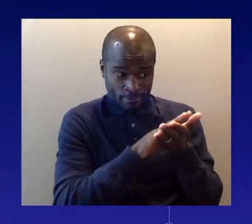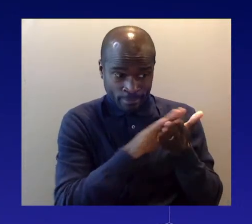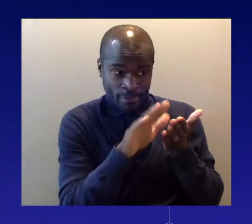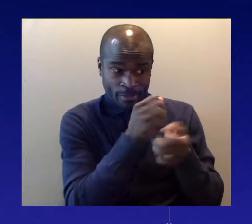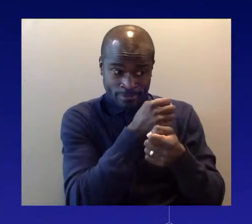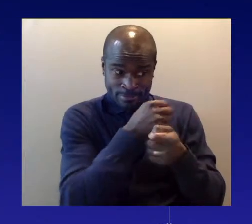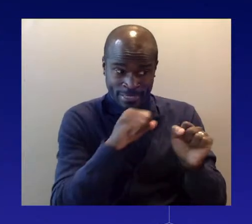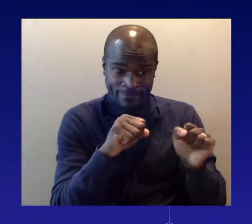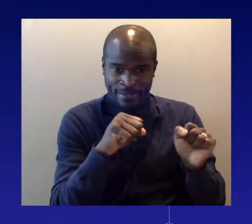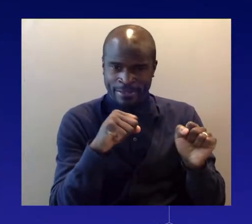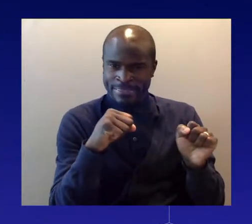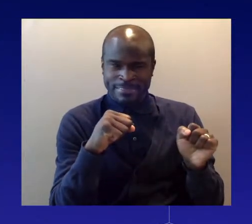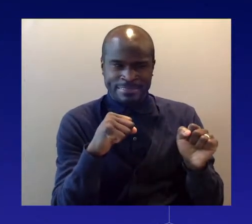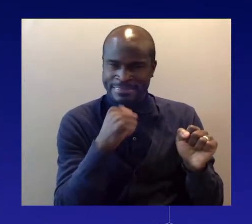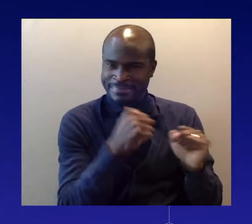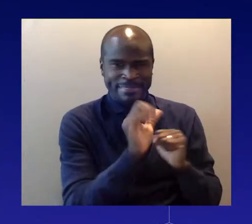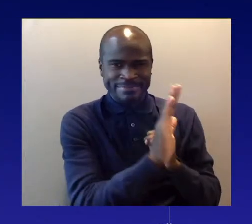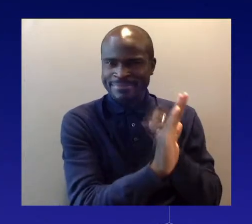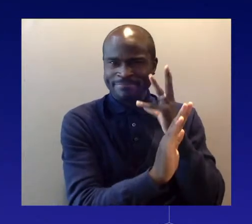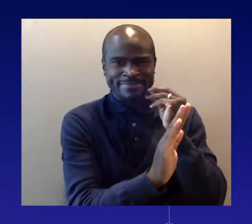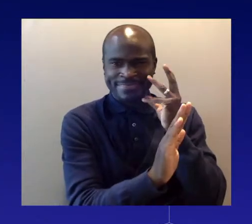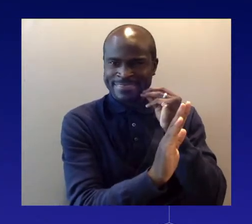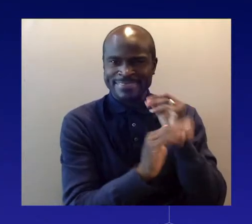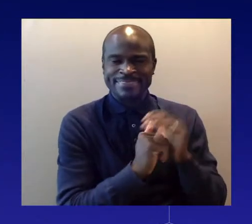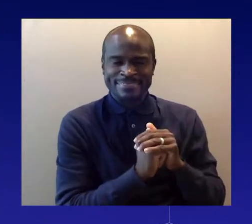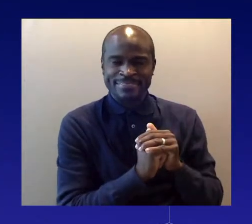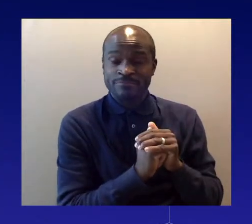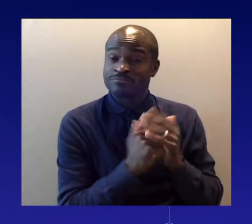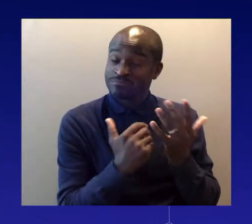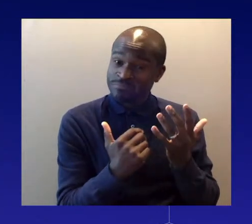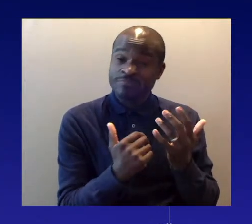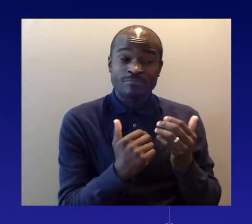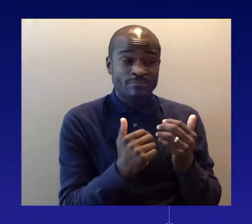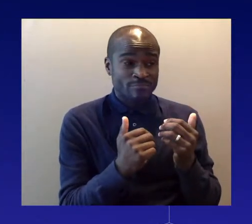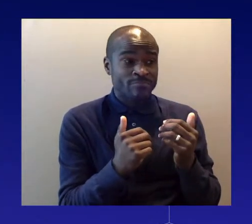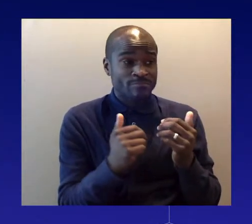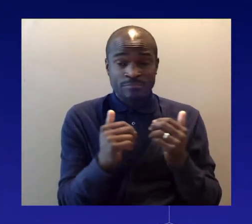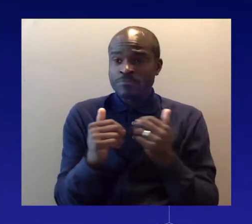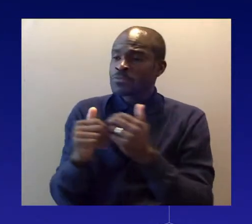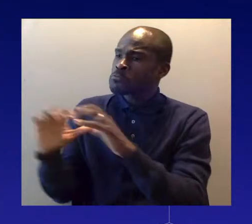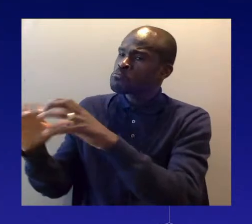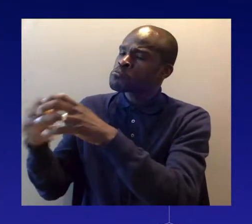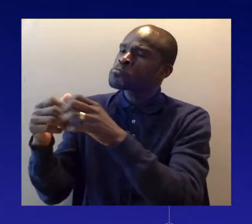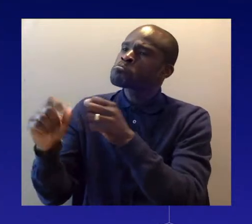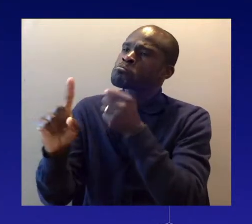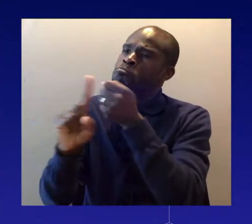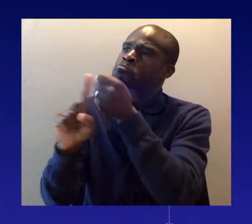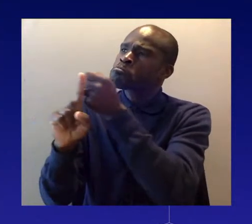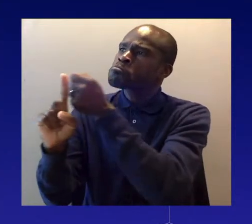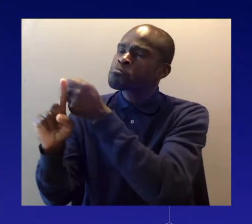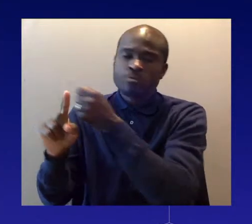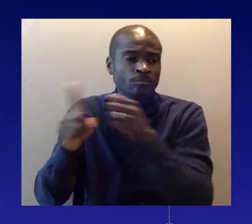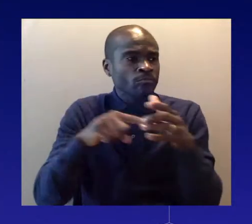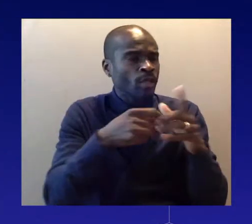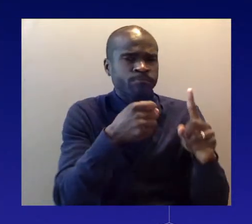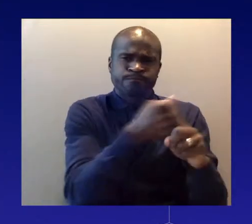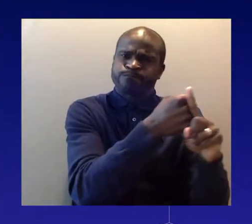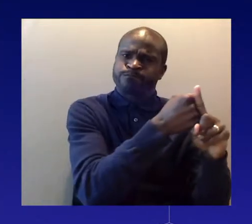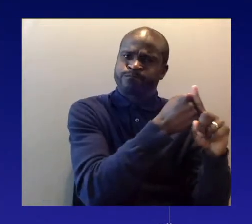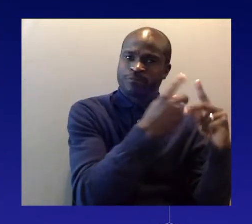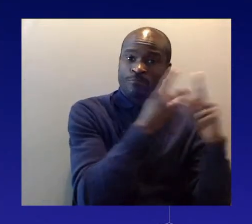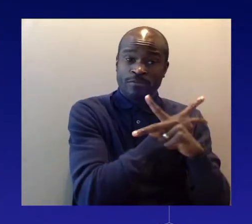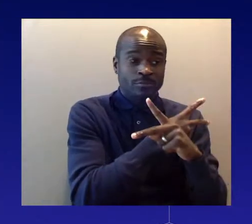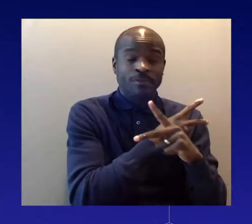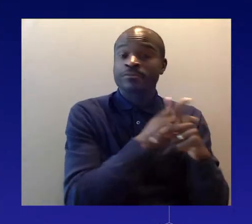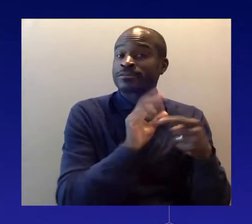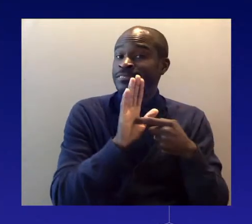not their everyday situation. Folks are being disproportionately impacted, leading to health concerns like